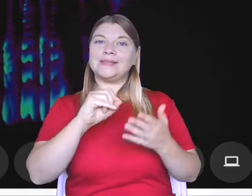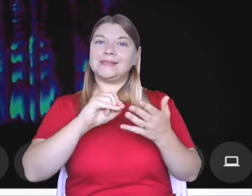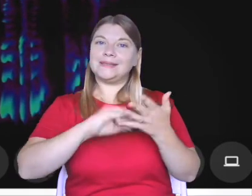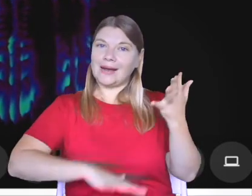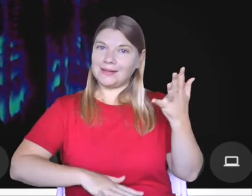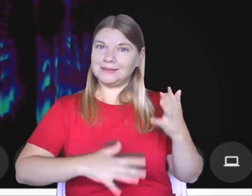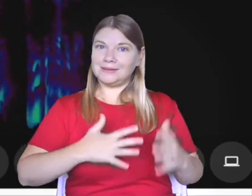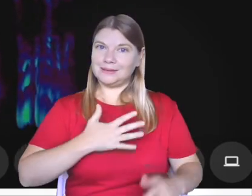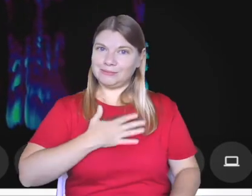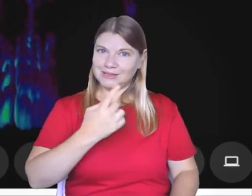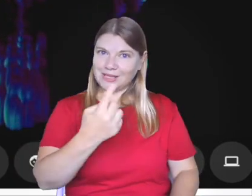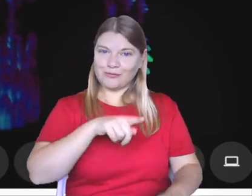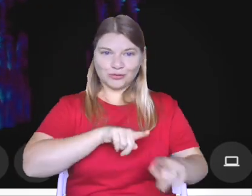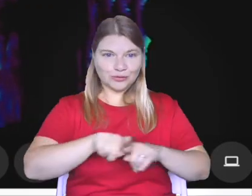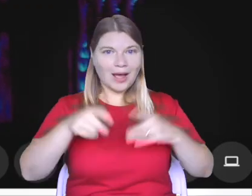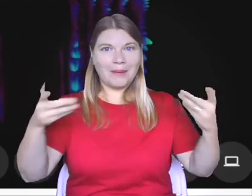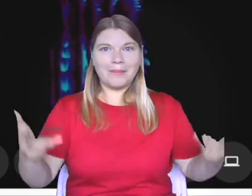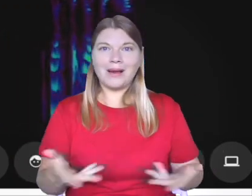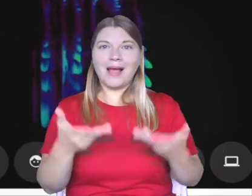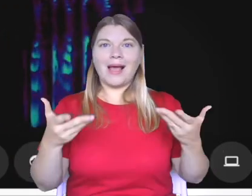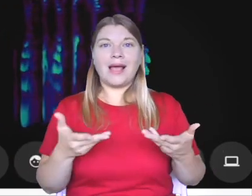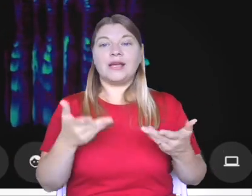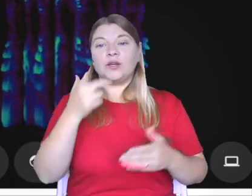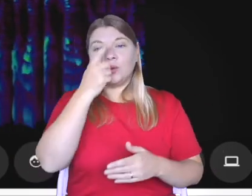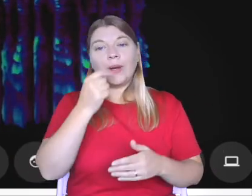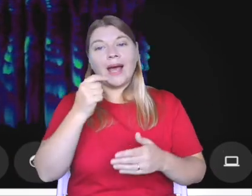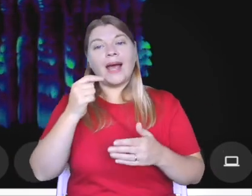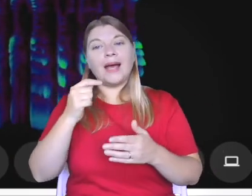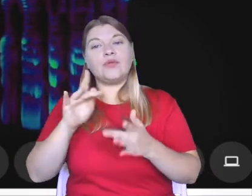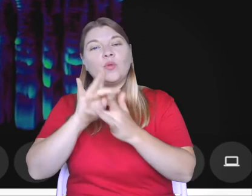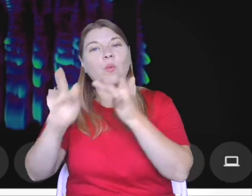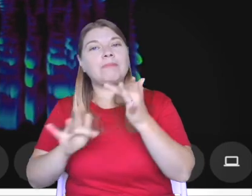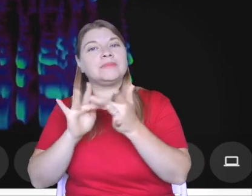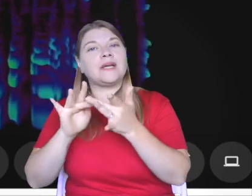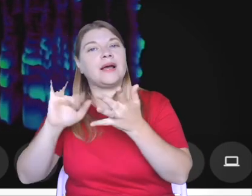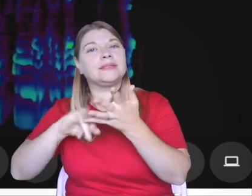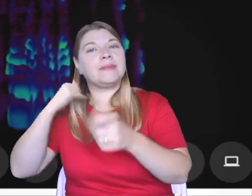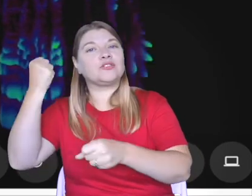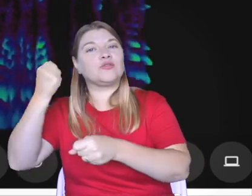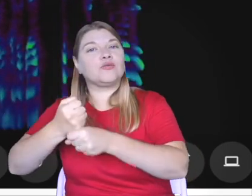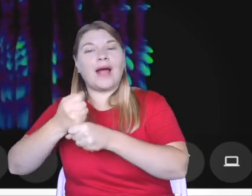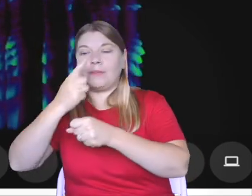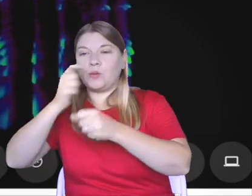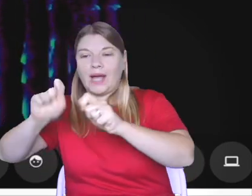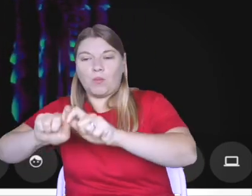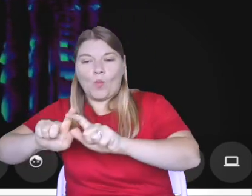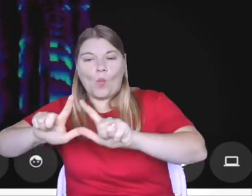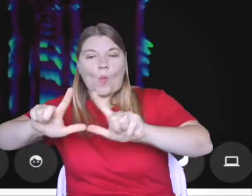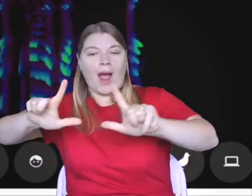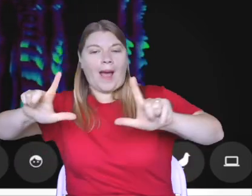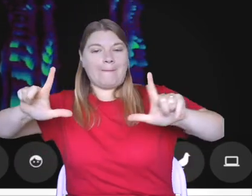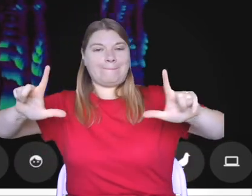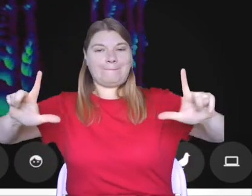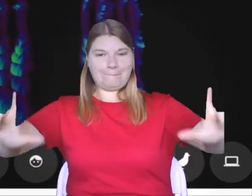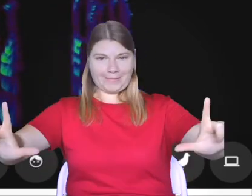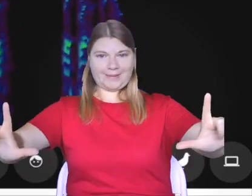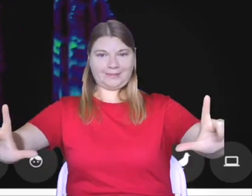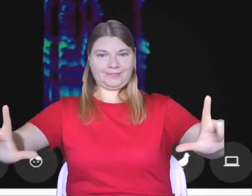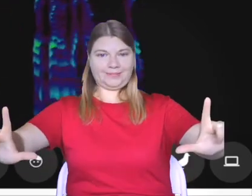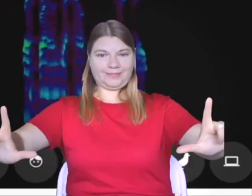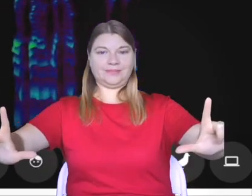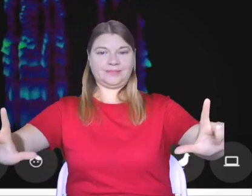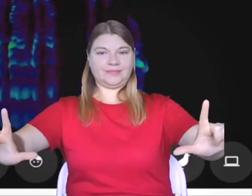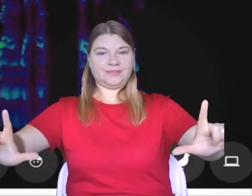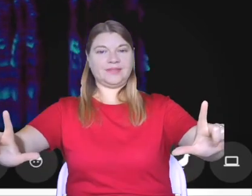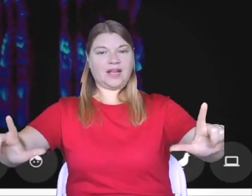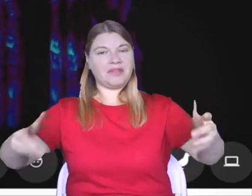a go. If you want to put your spectrogram in full screen while you have a go, just stretch the corner of the web browser out so it